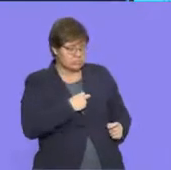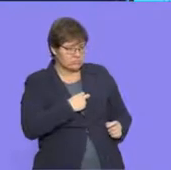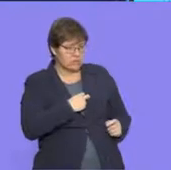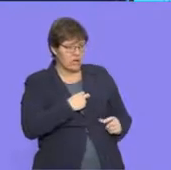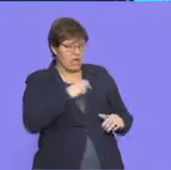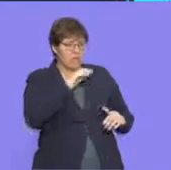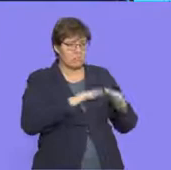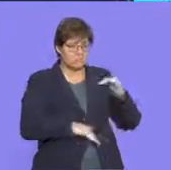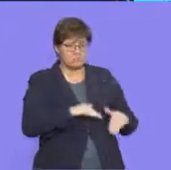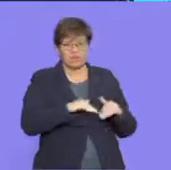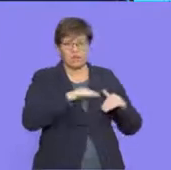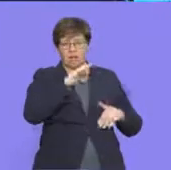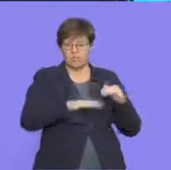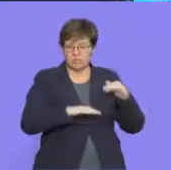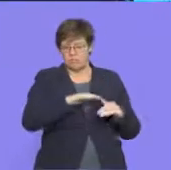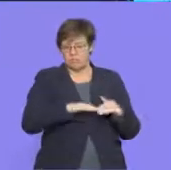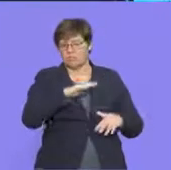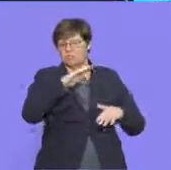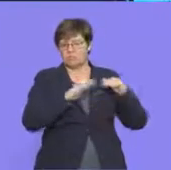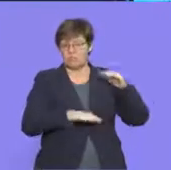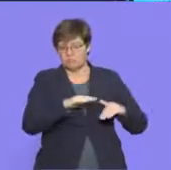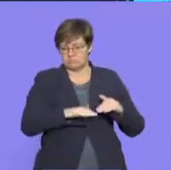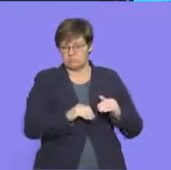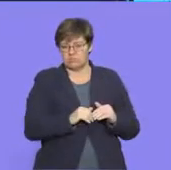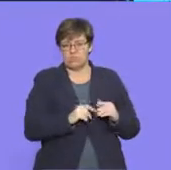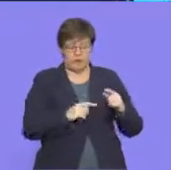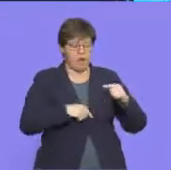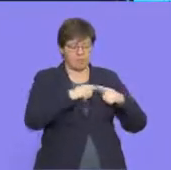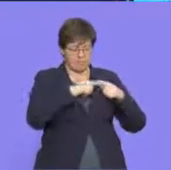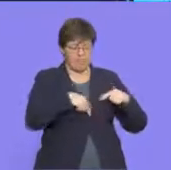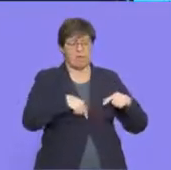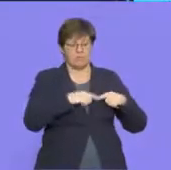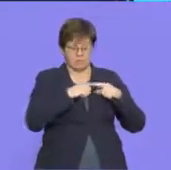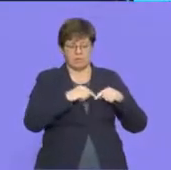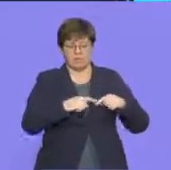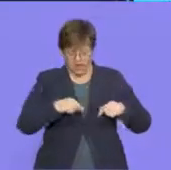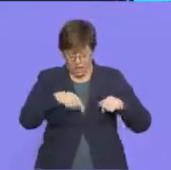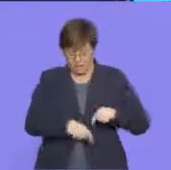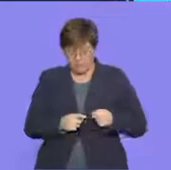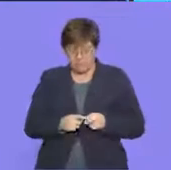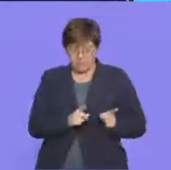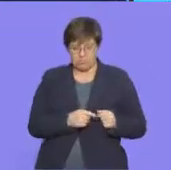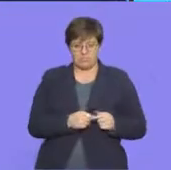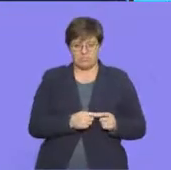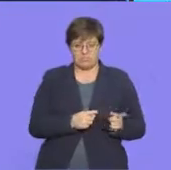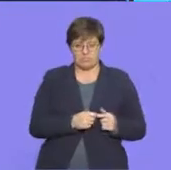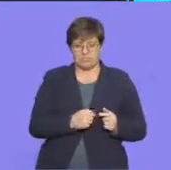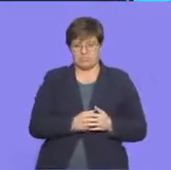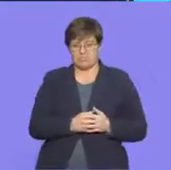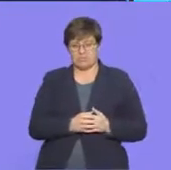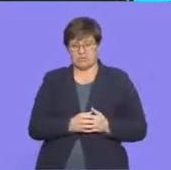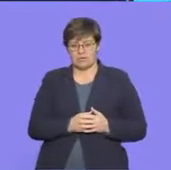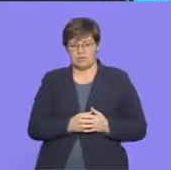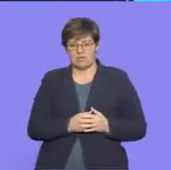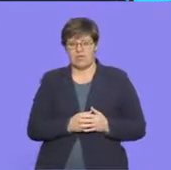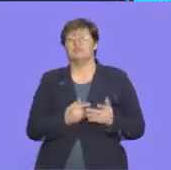lub-dub, lub-dub. Those are the valves closing. So each time the valve closes, lub-dub, lub-dub. Right? So